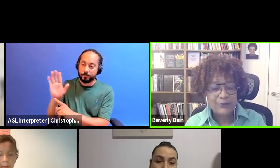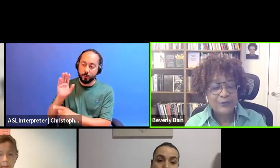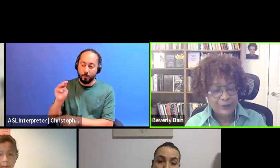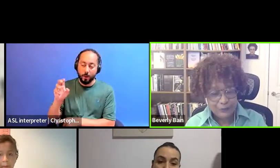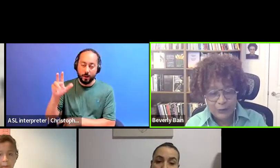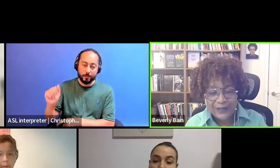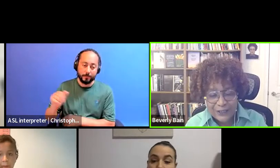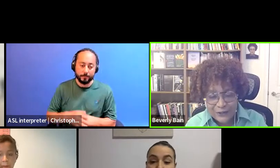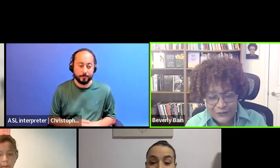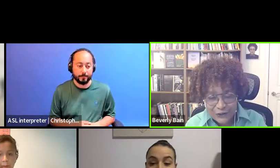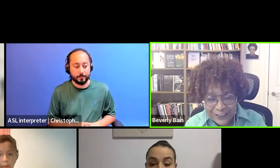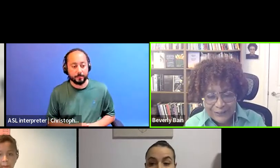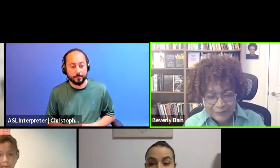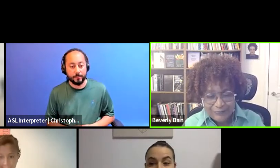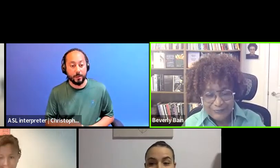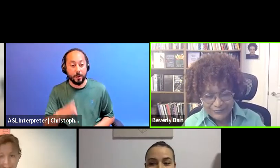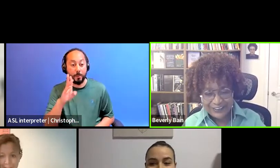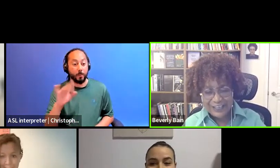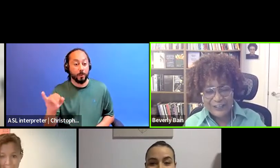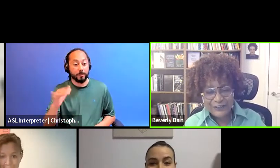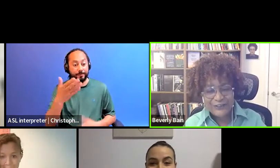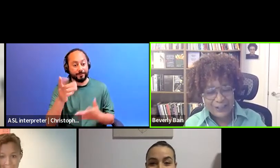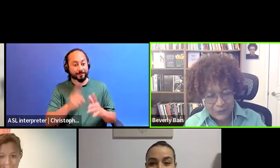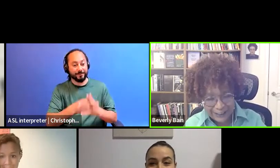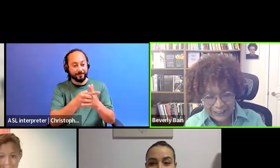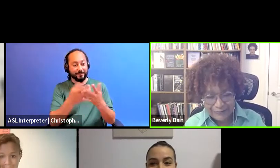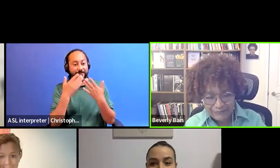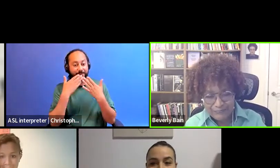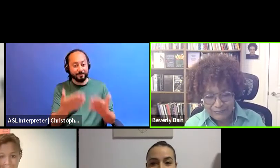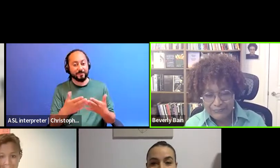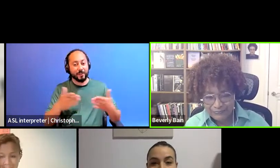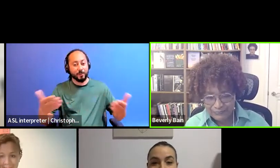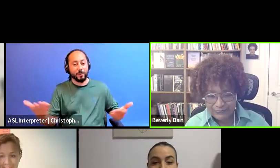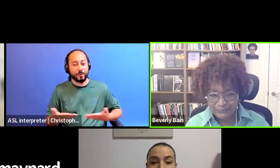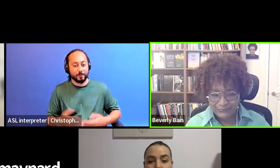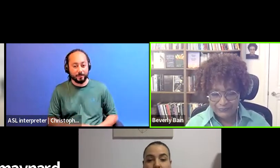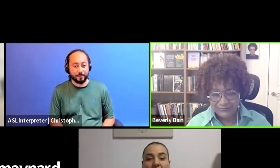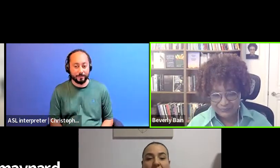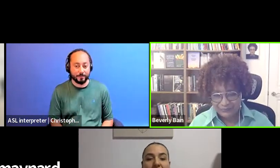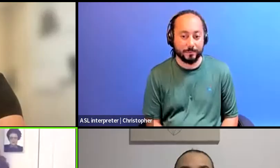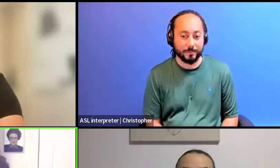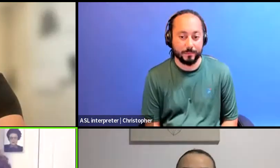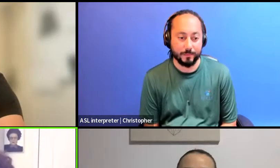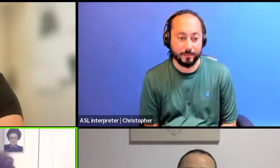Brie, we would like you to start. Thank you and welcome. Thank